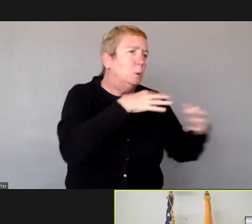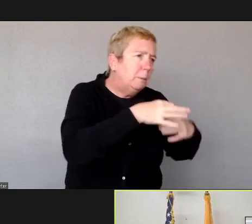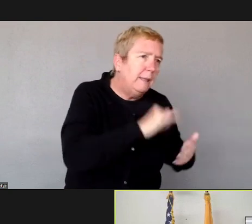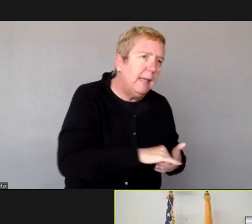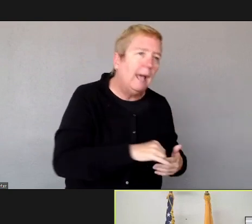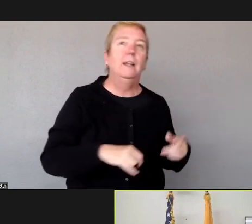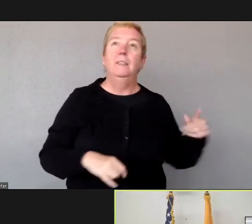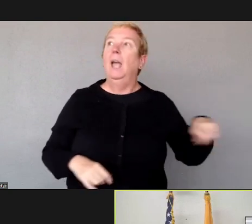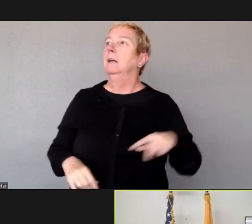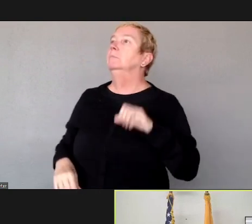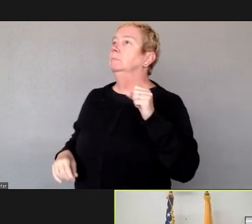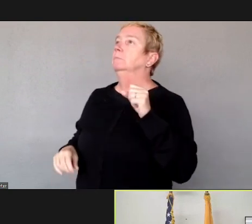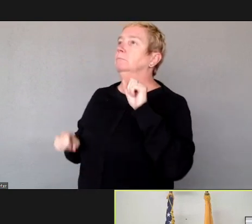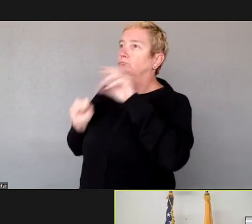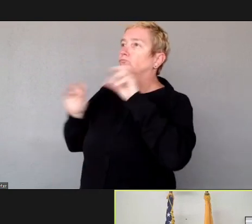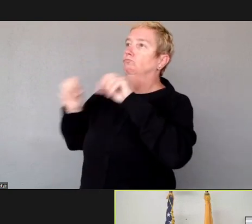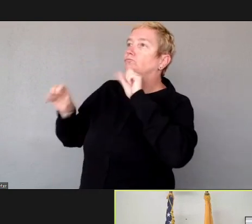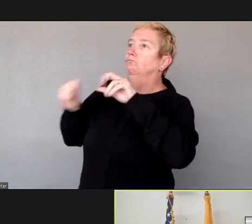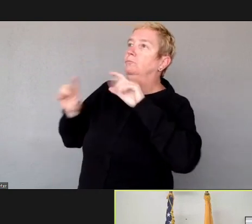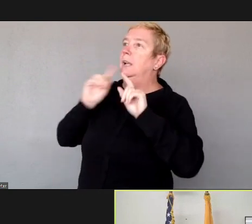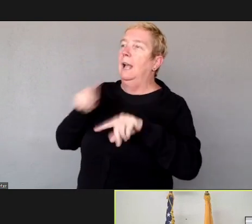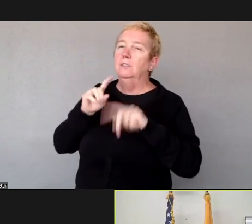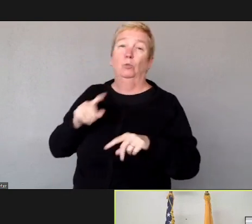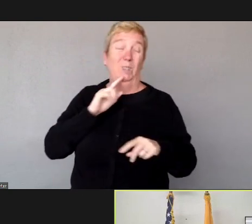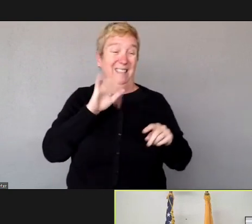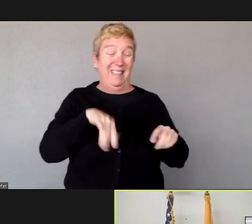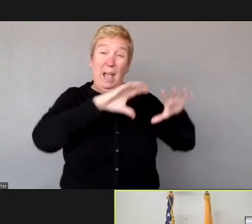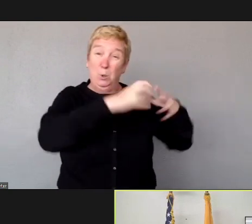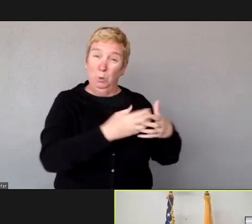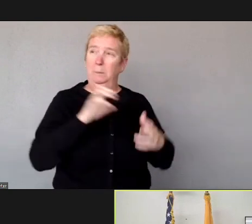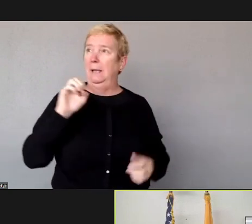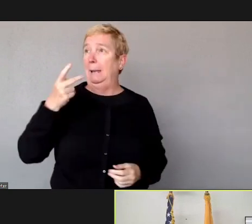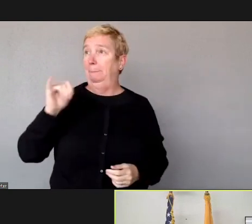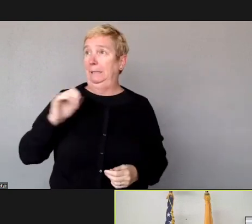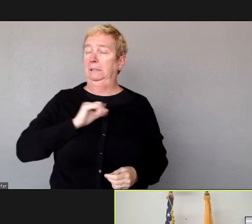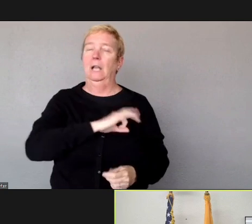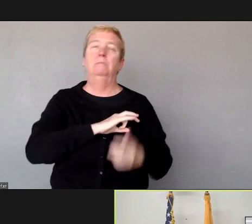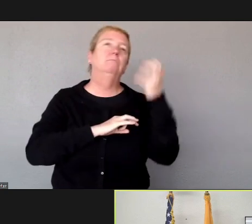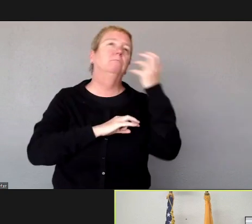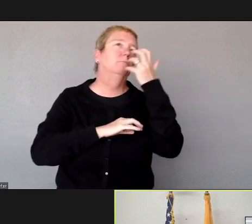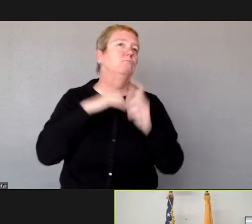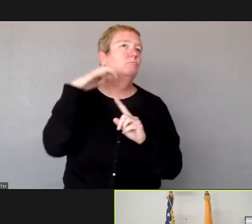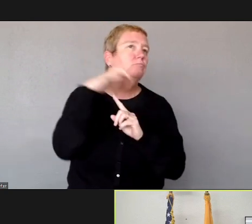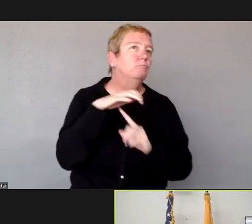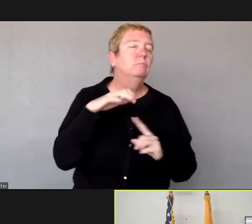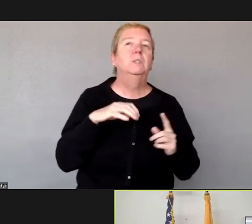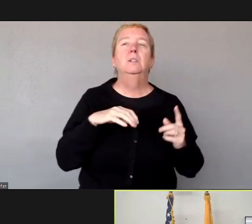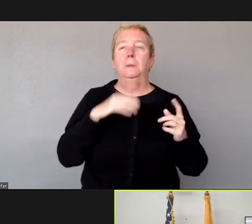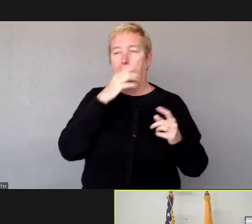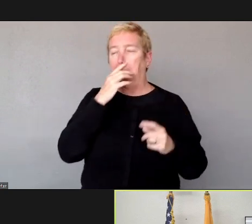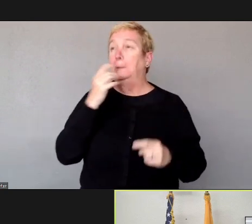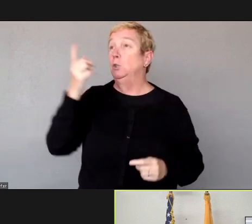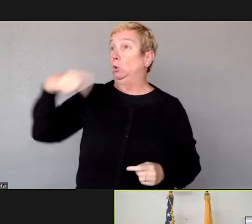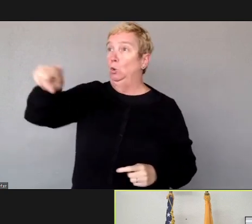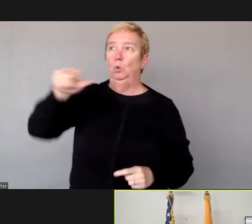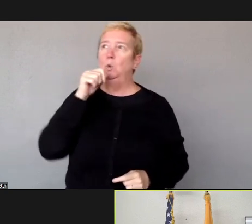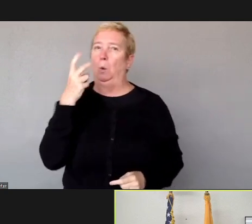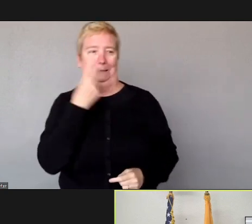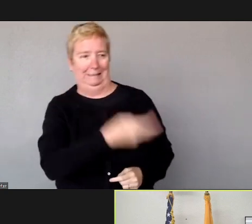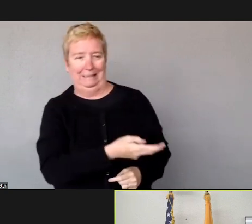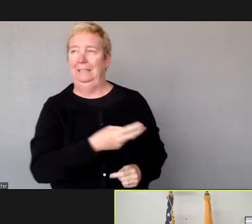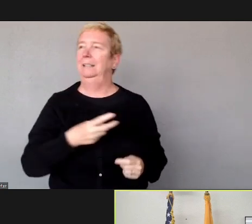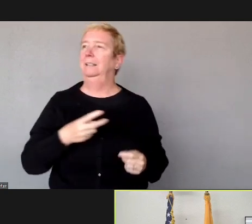And they just always come through. So there's an awful lot of people behind the scenes that help us every day that you don't see or talk to, but